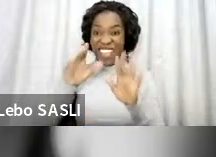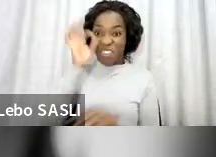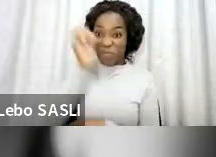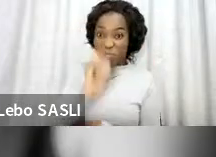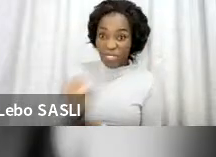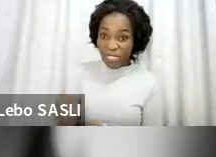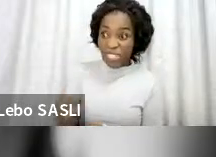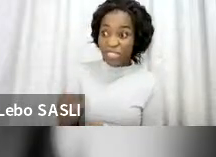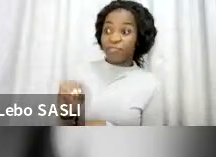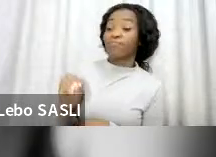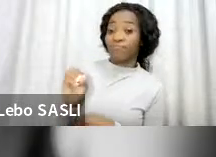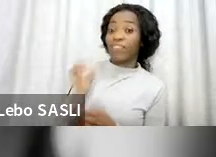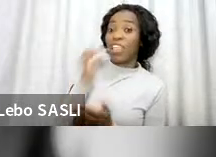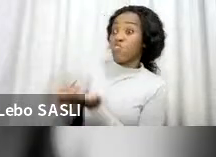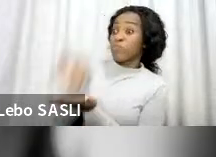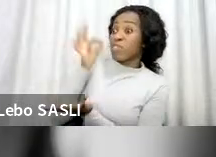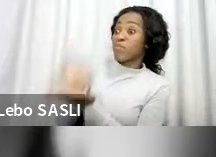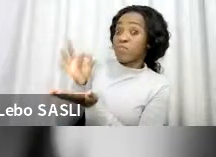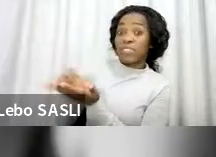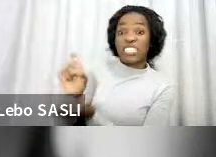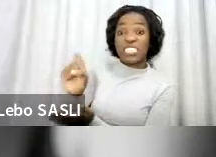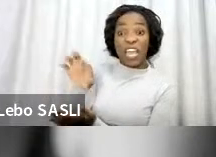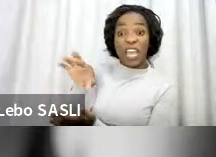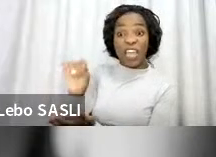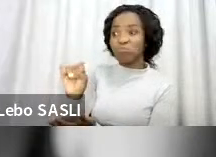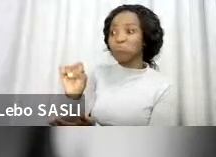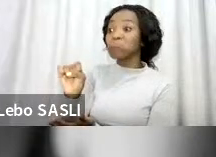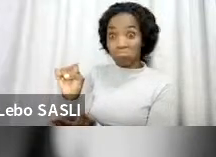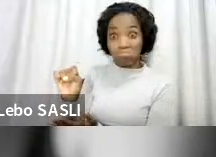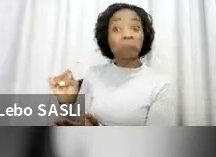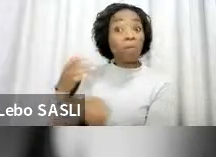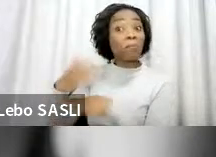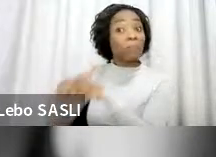to SARS are being implemented.